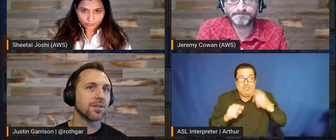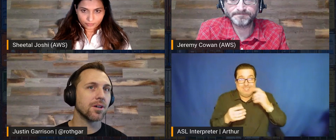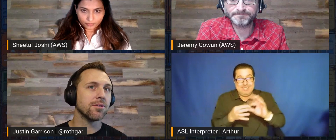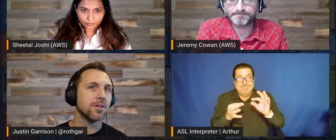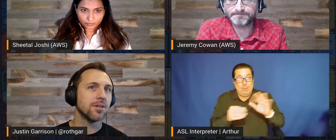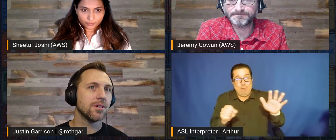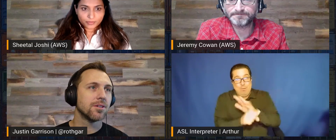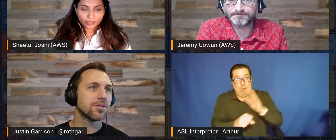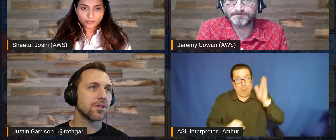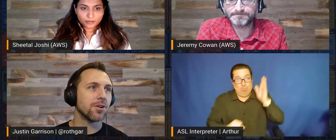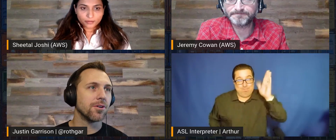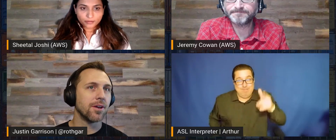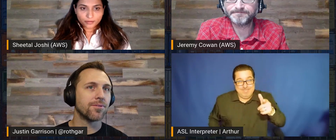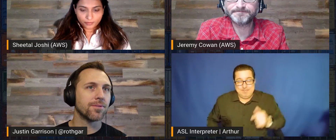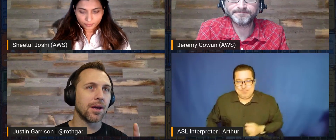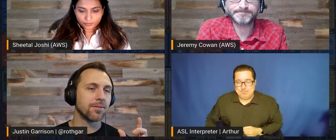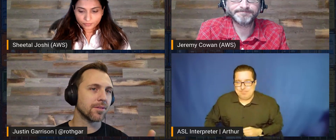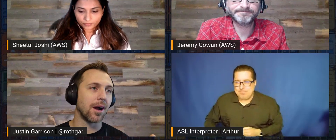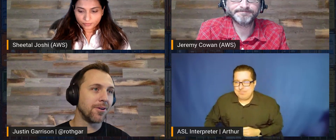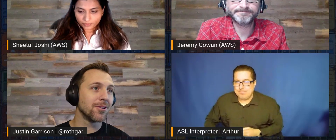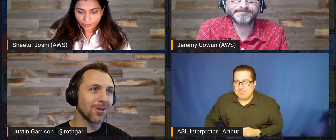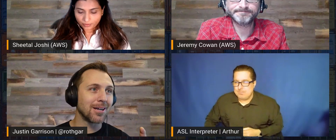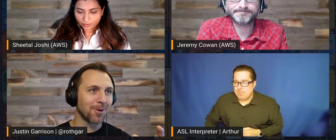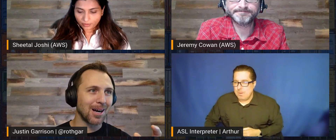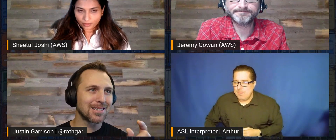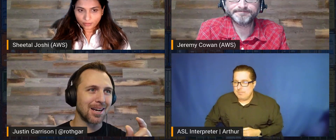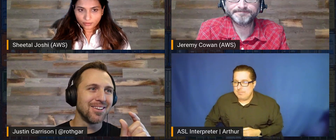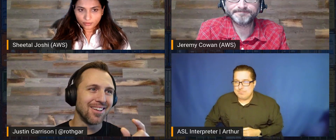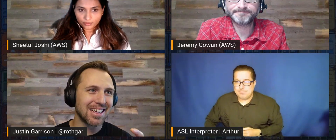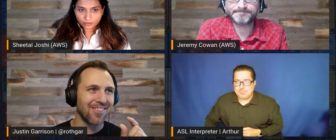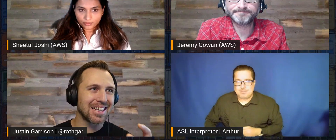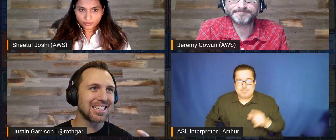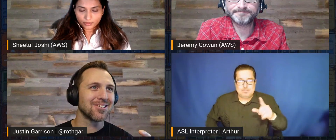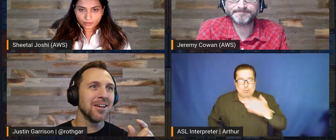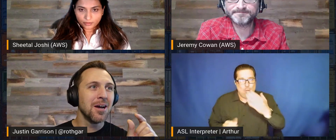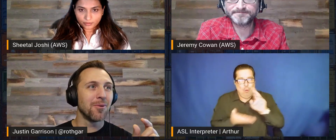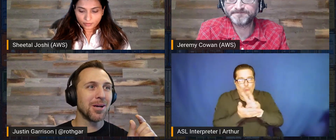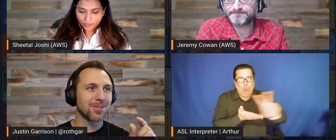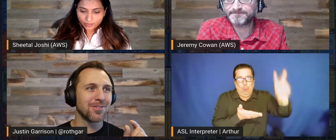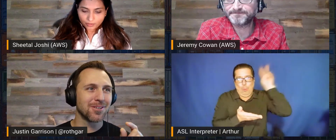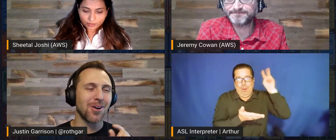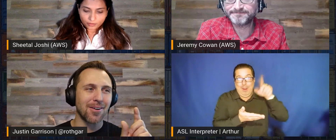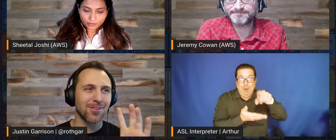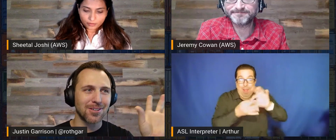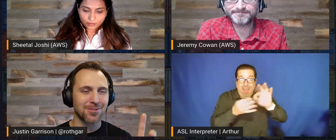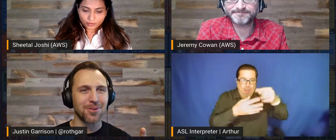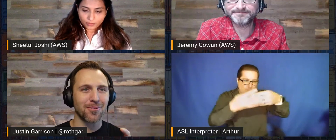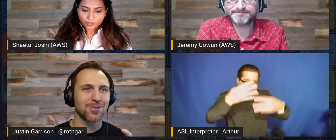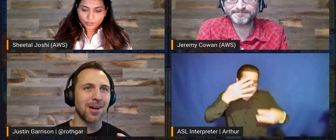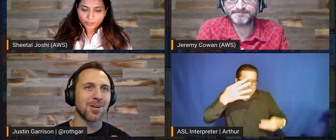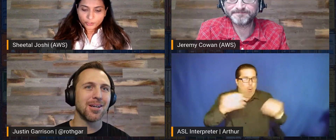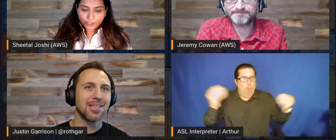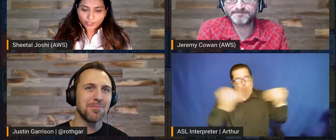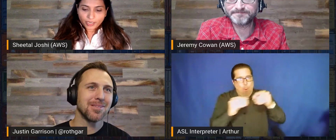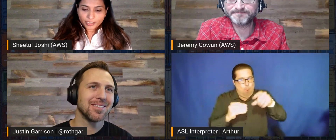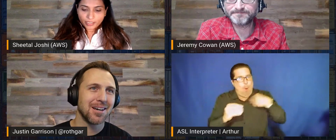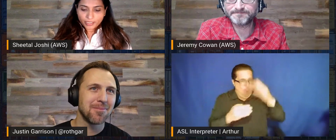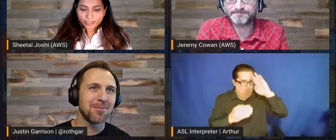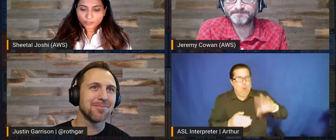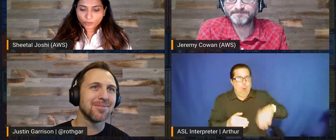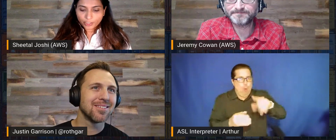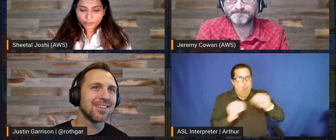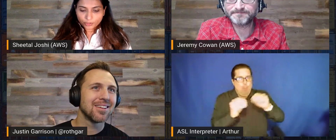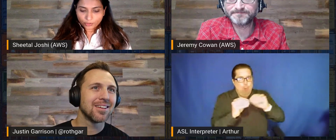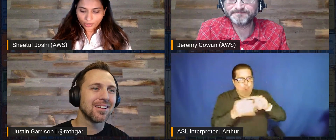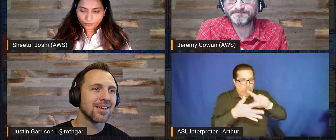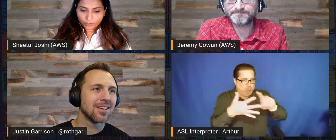did 2 weeks ago. So if I know you still had more content, like I want to get to it, but we also have another show after us. So I'm trying to keep this on time.